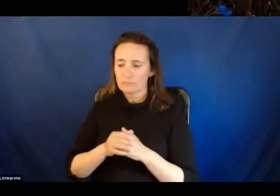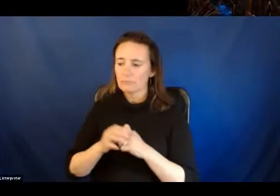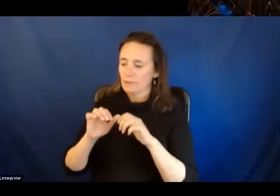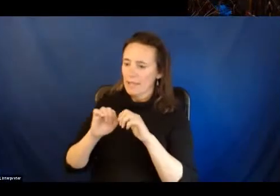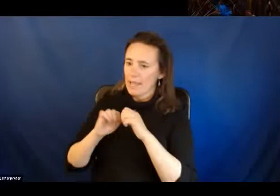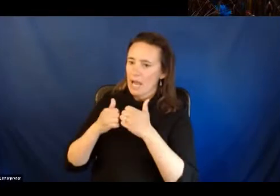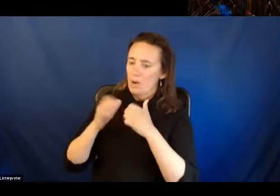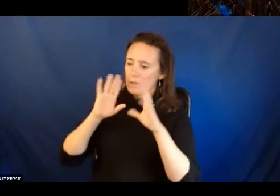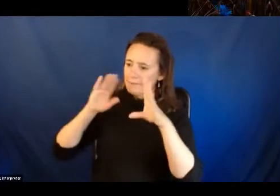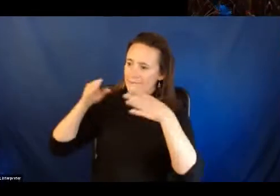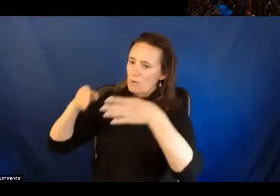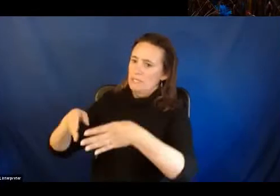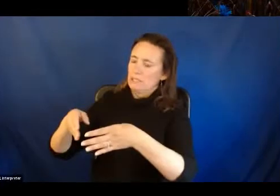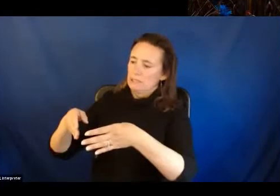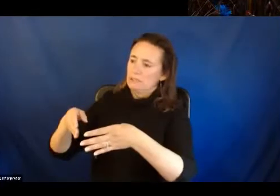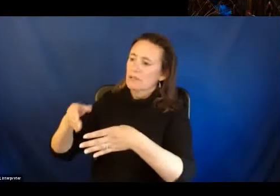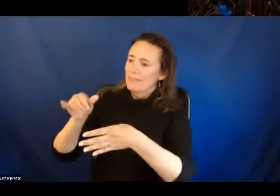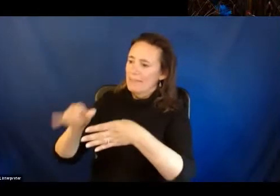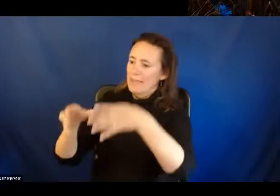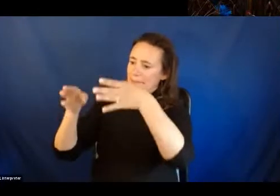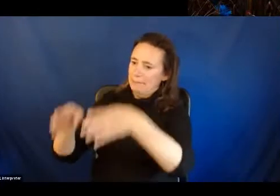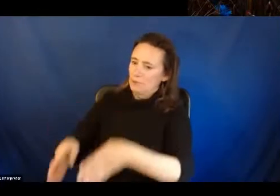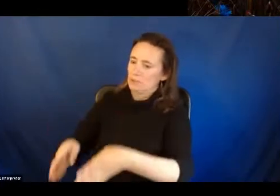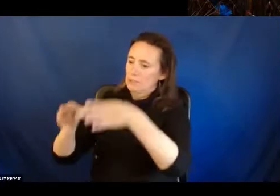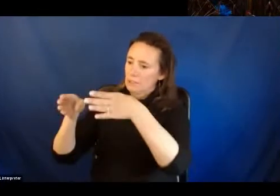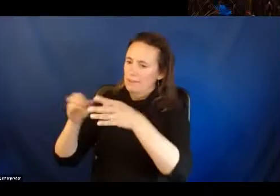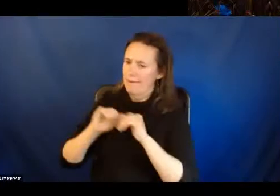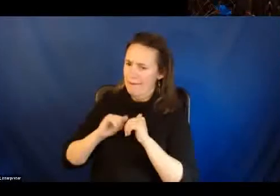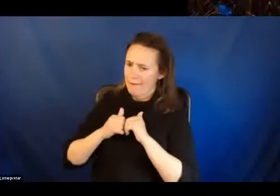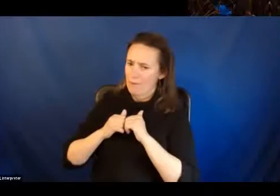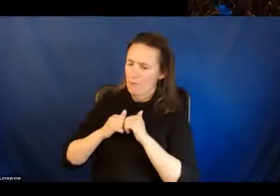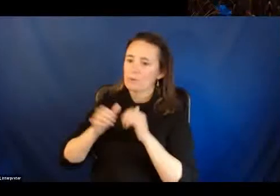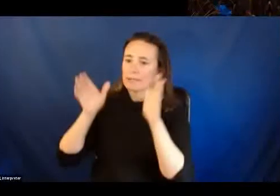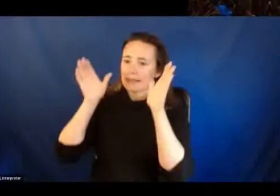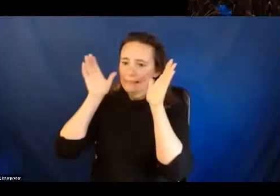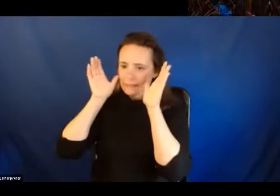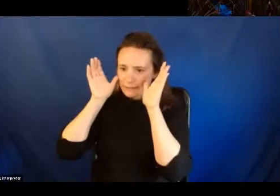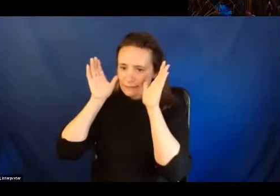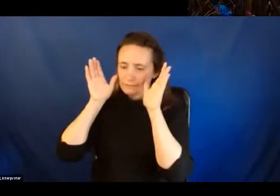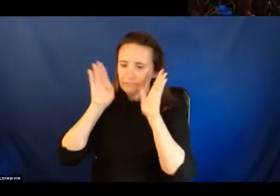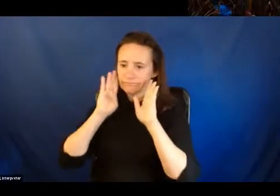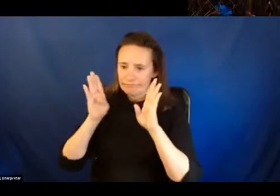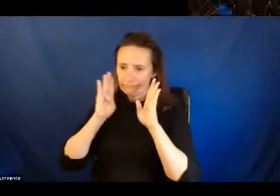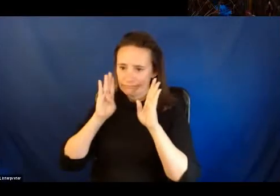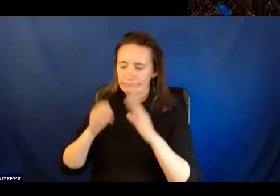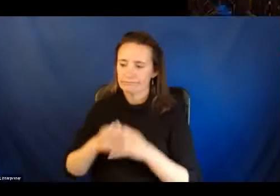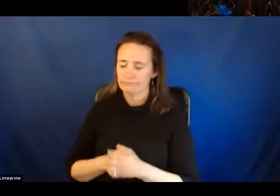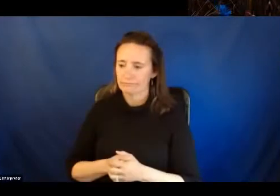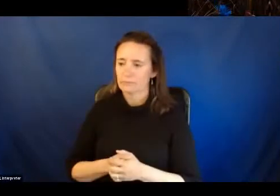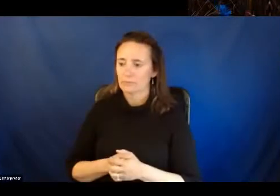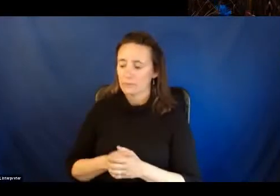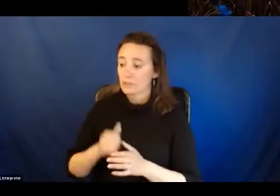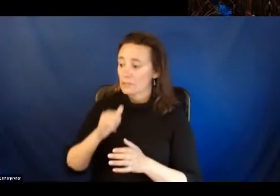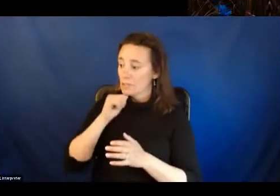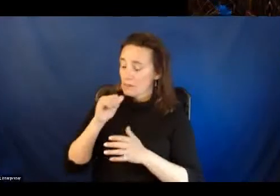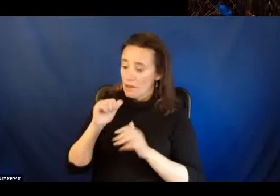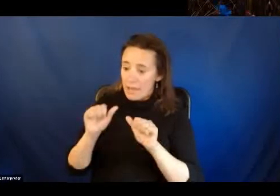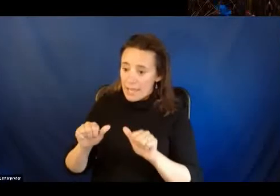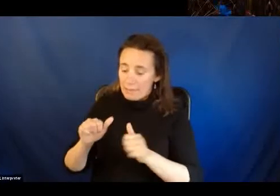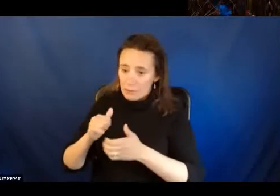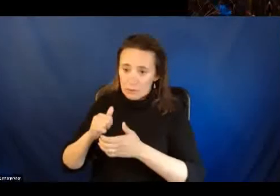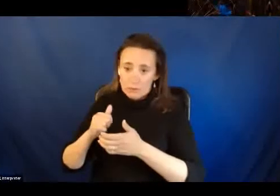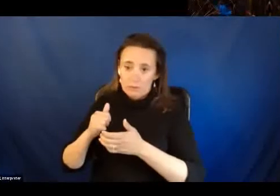their voices is by listening. Even if we're ultimately not able to help the survivor get what they